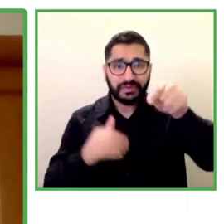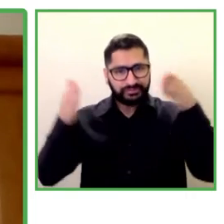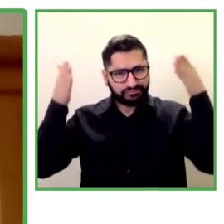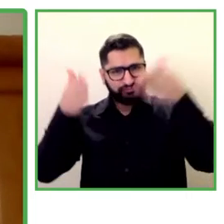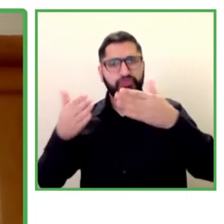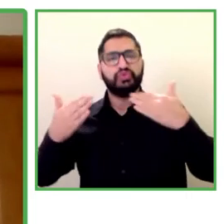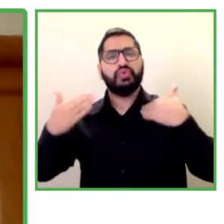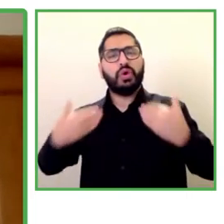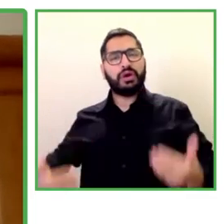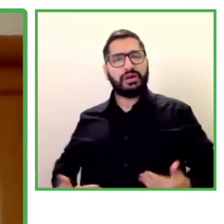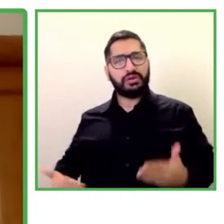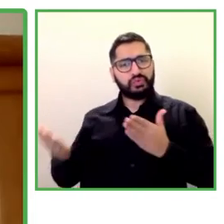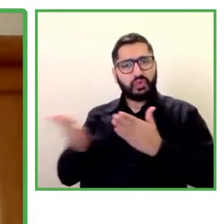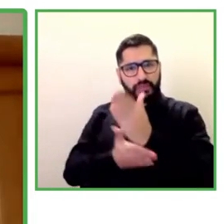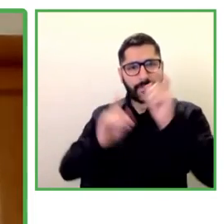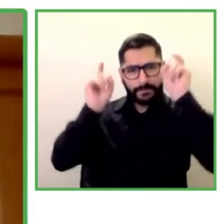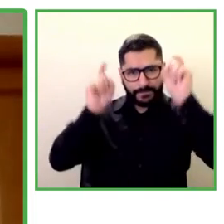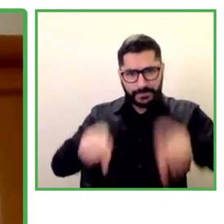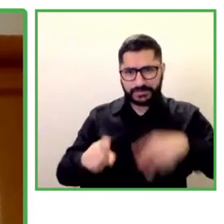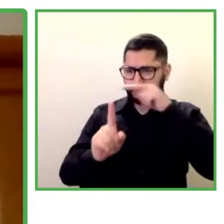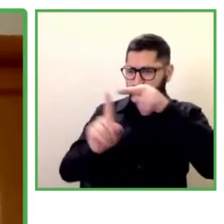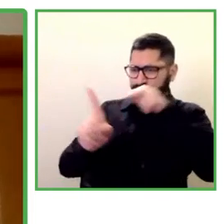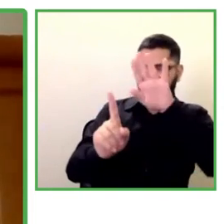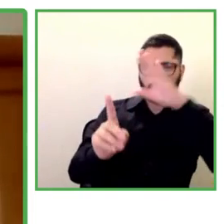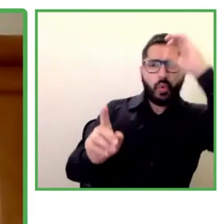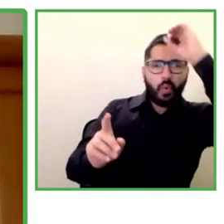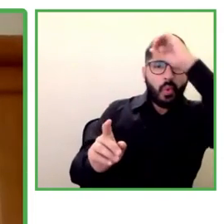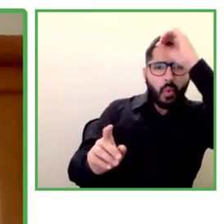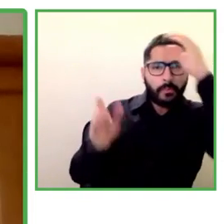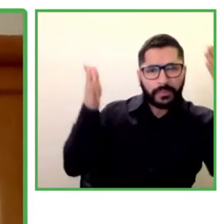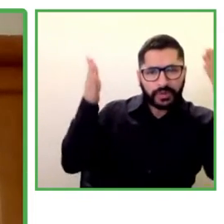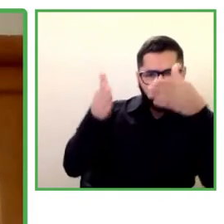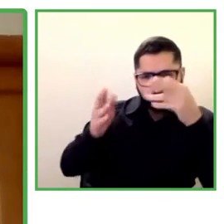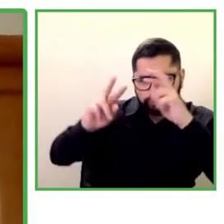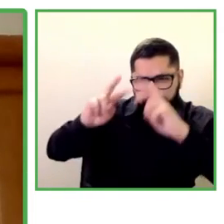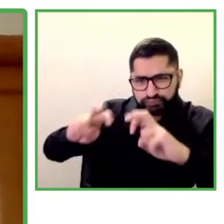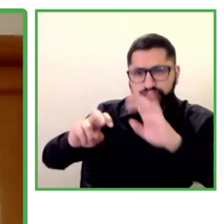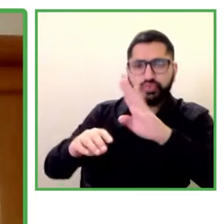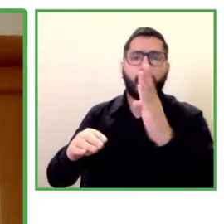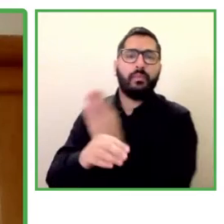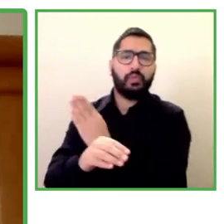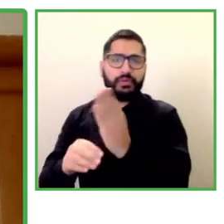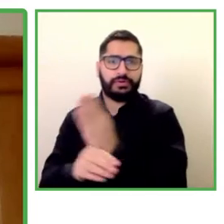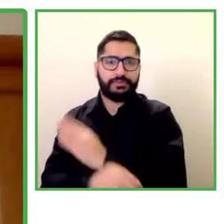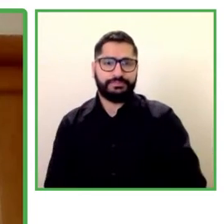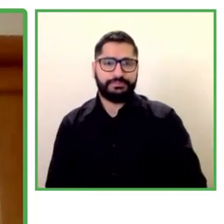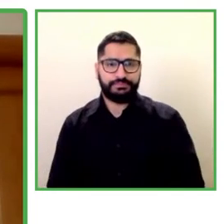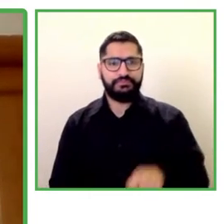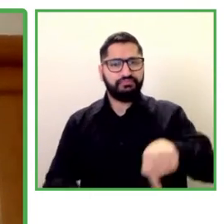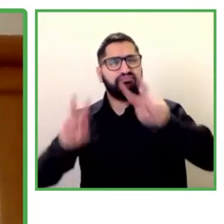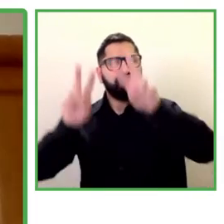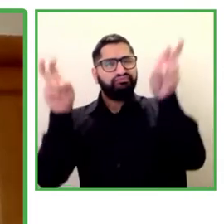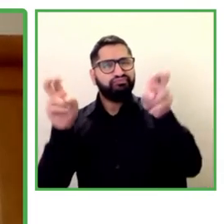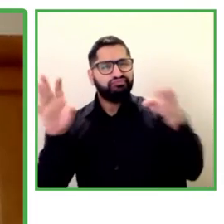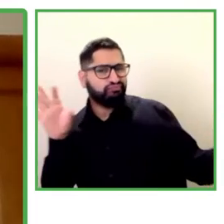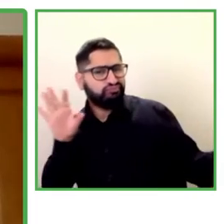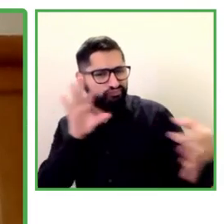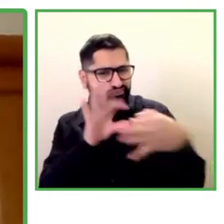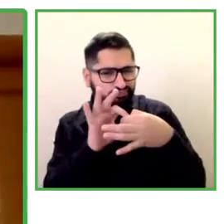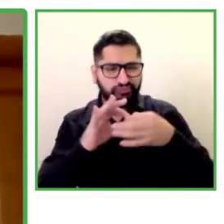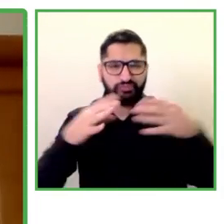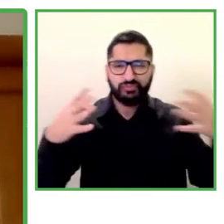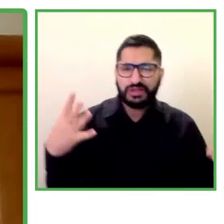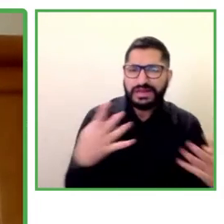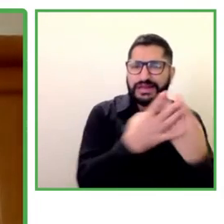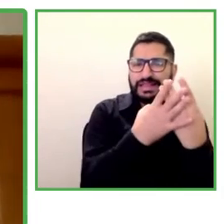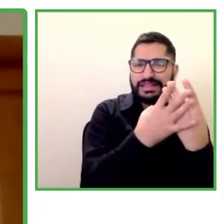the human rights point of view, but this is more related to the profit for the companies. So this work that we're doing with the companies is also